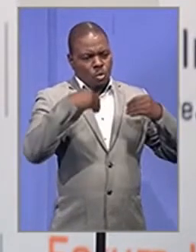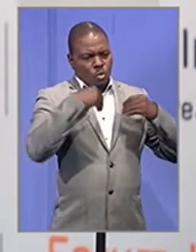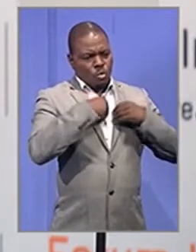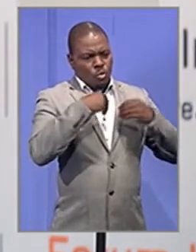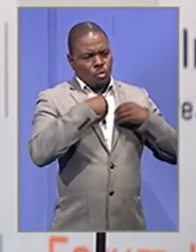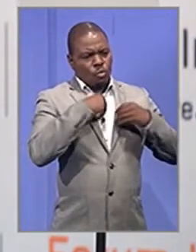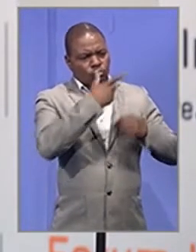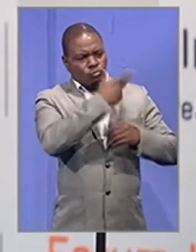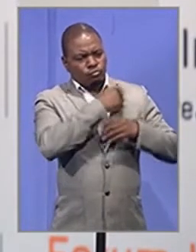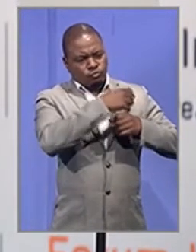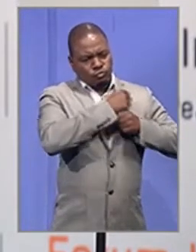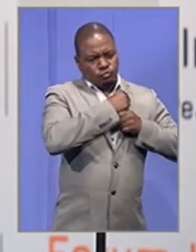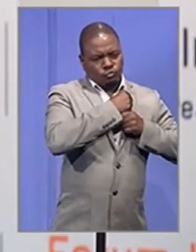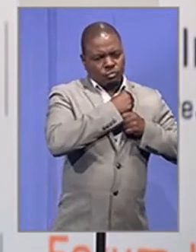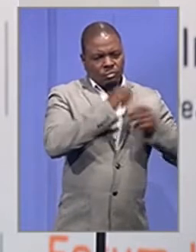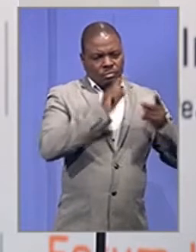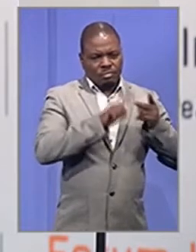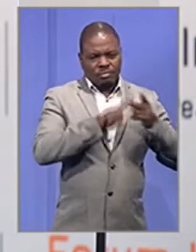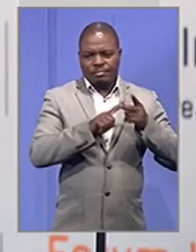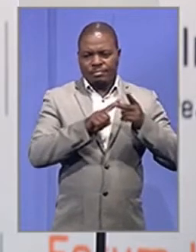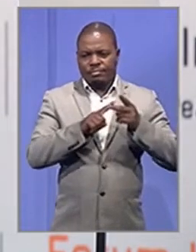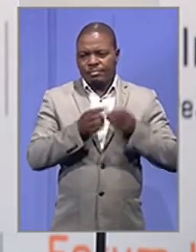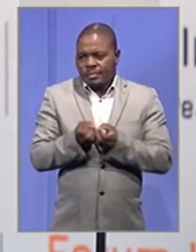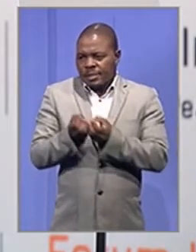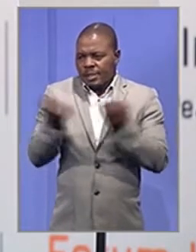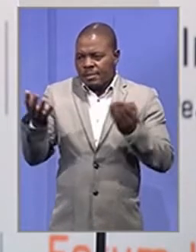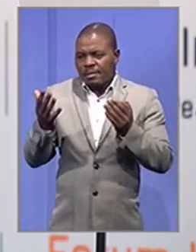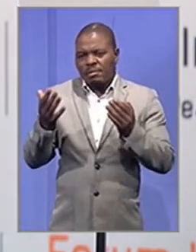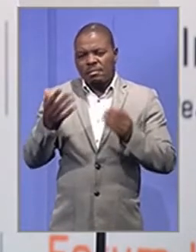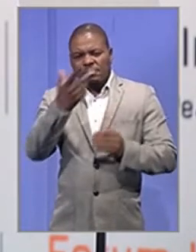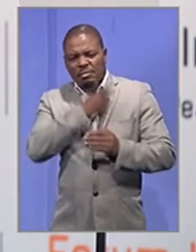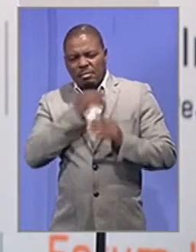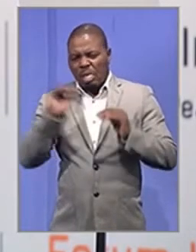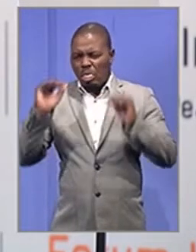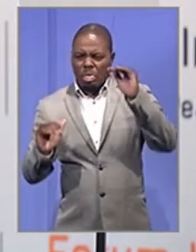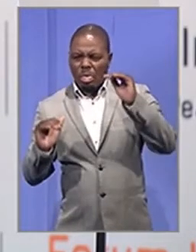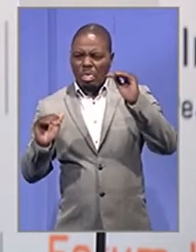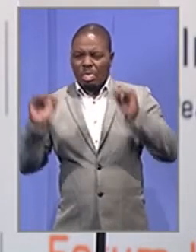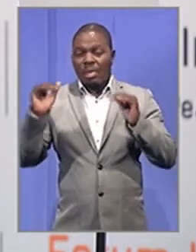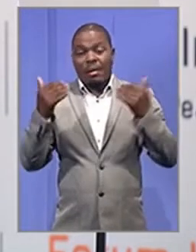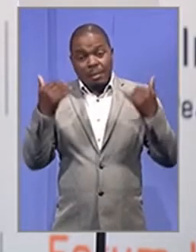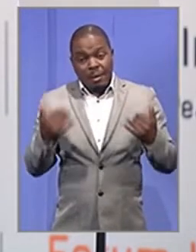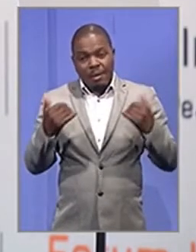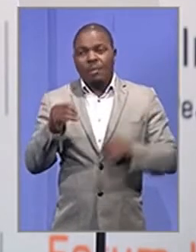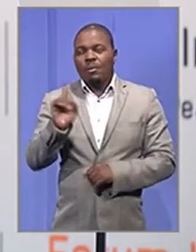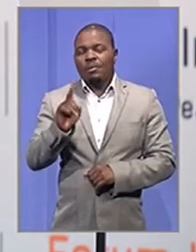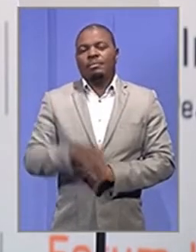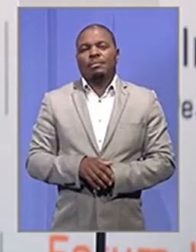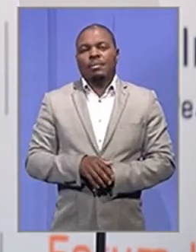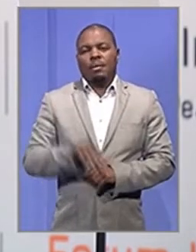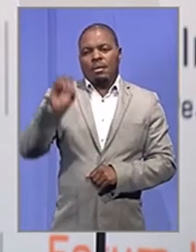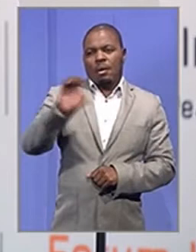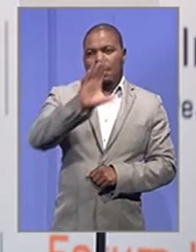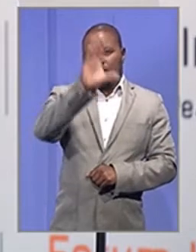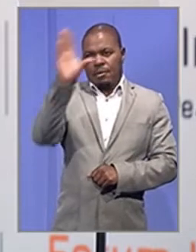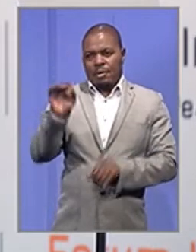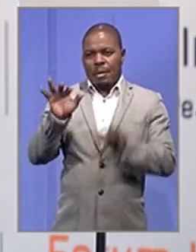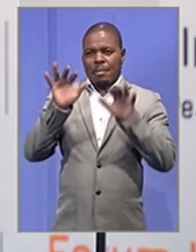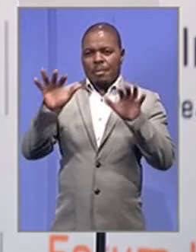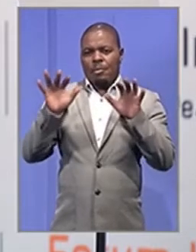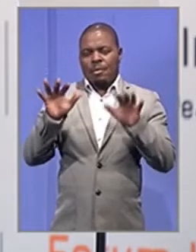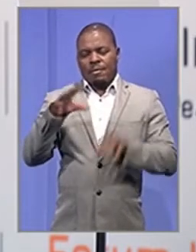inequitable access has resulted in less than, I would say, 7% of the continent's